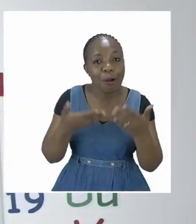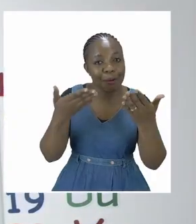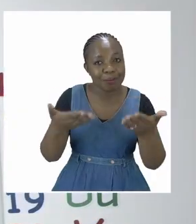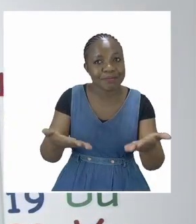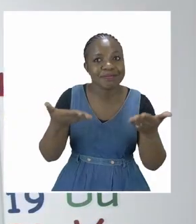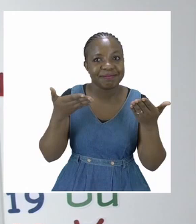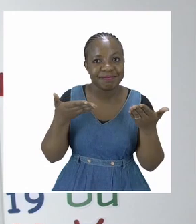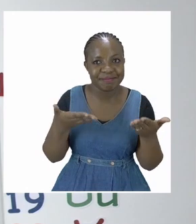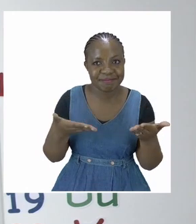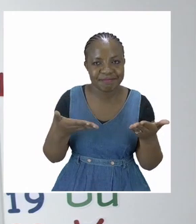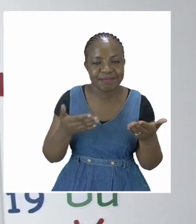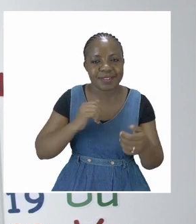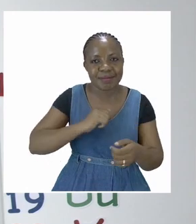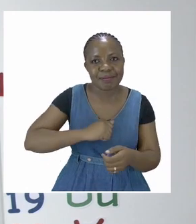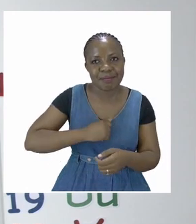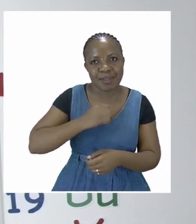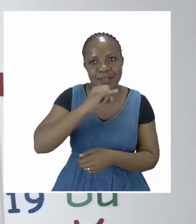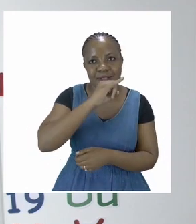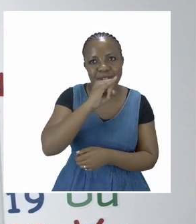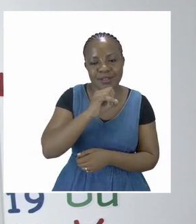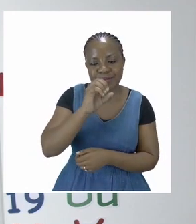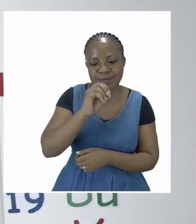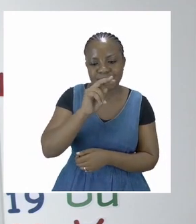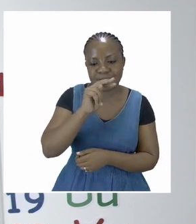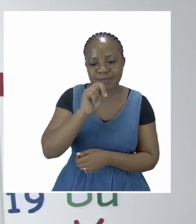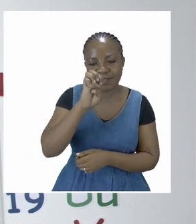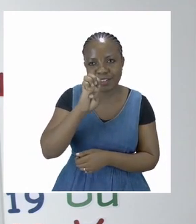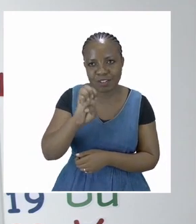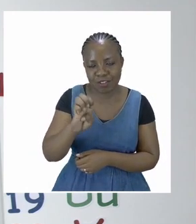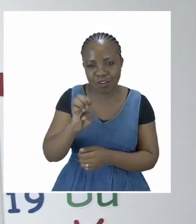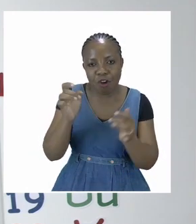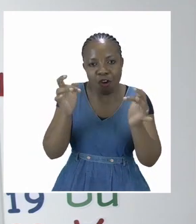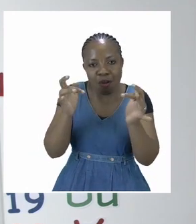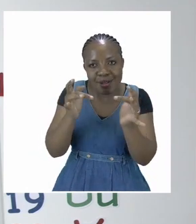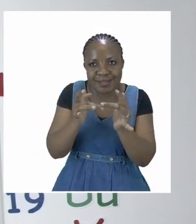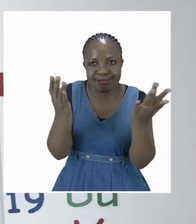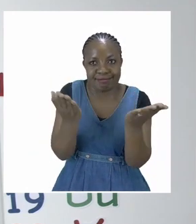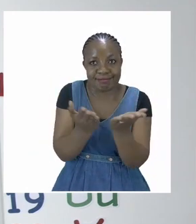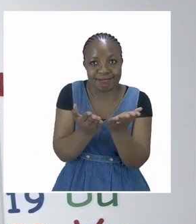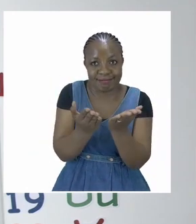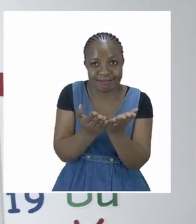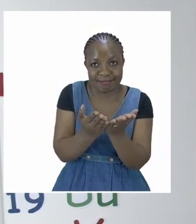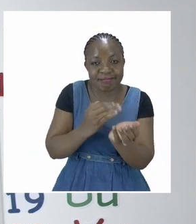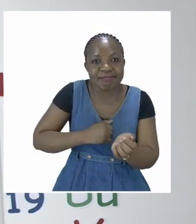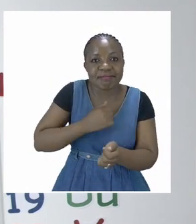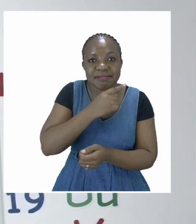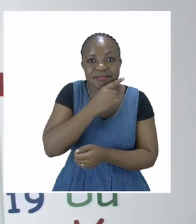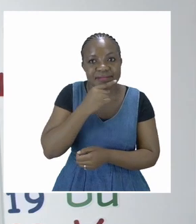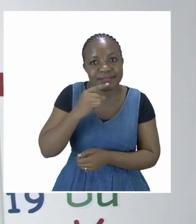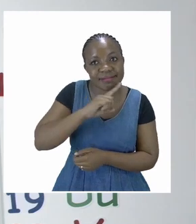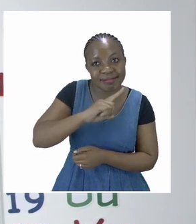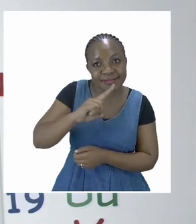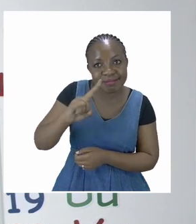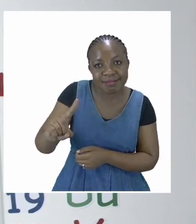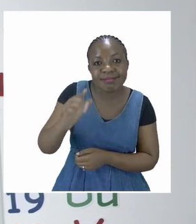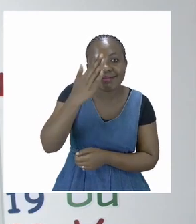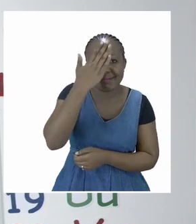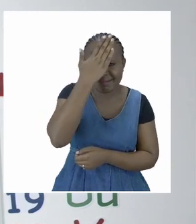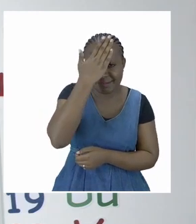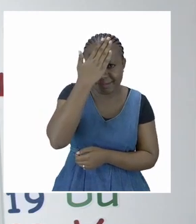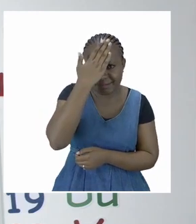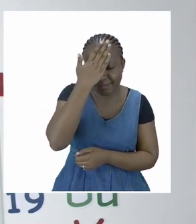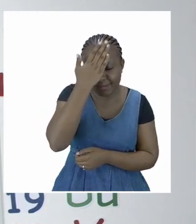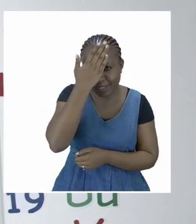Welcome to My Zone Online School. My name is Teacher Mutsa. Get your education